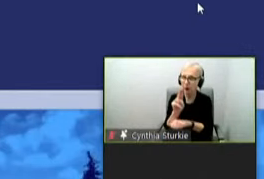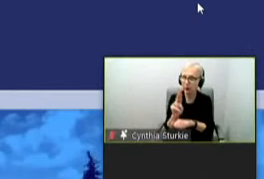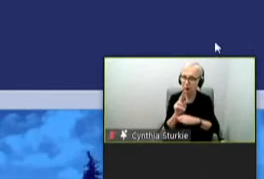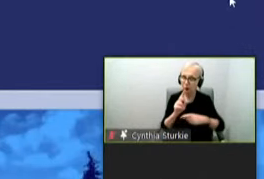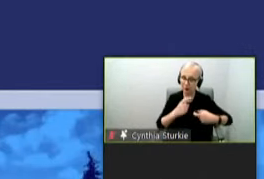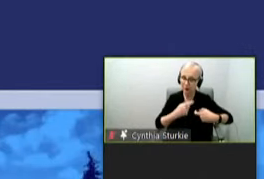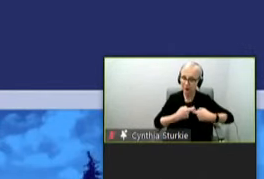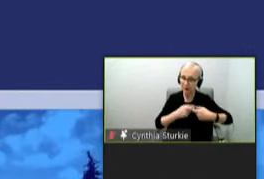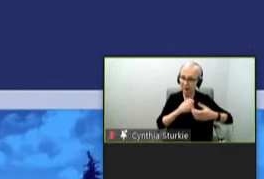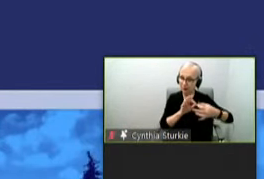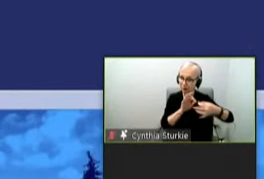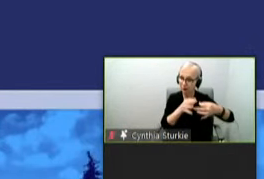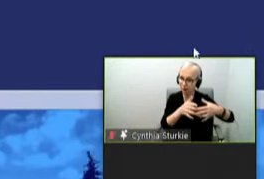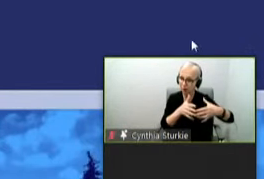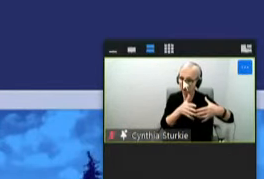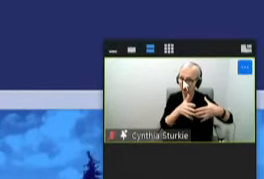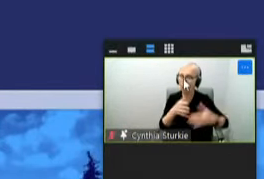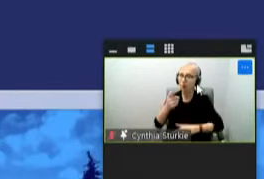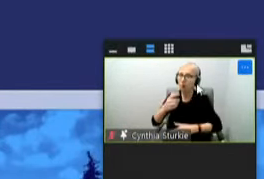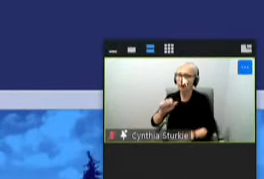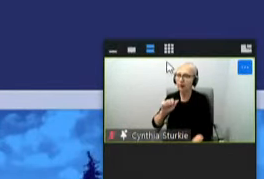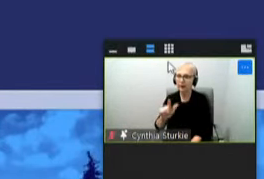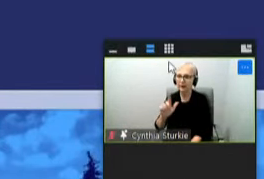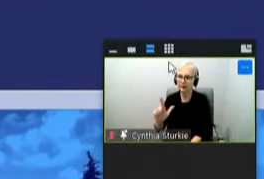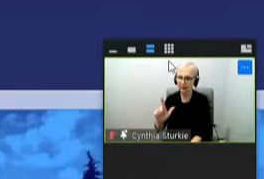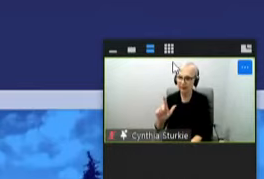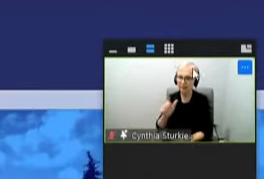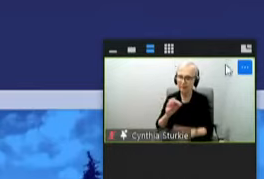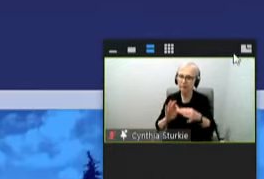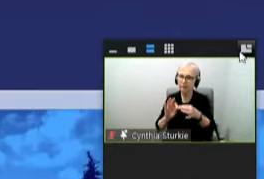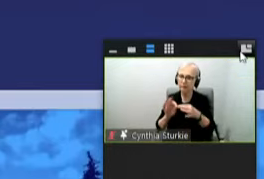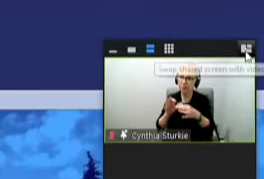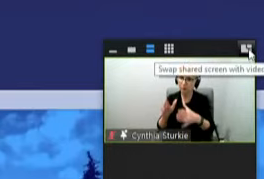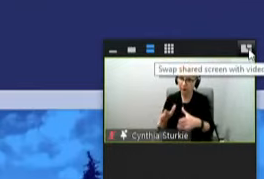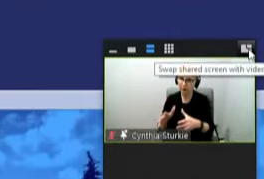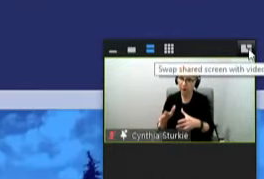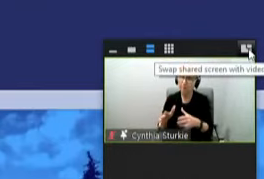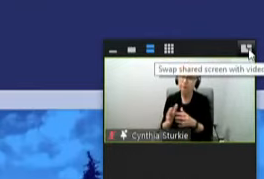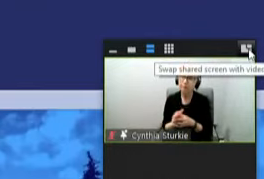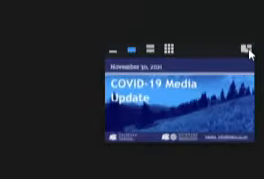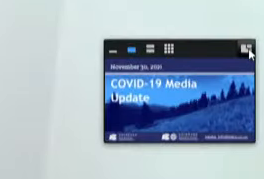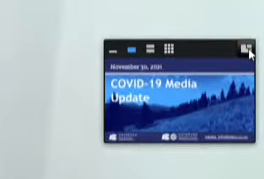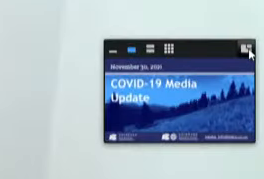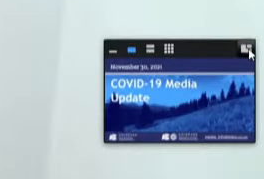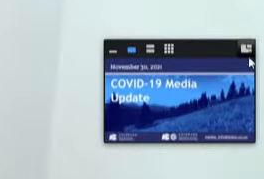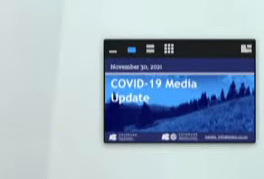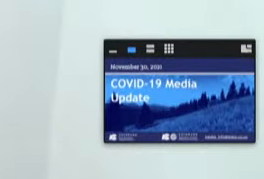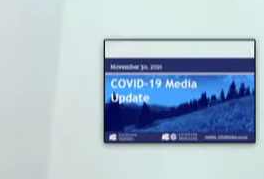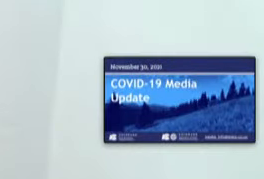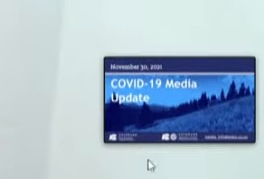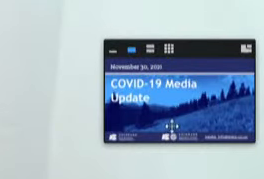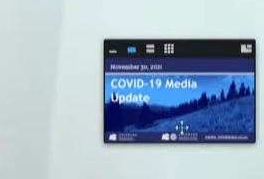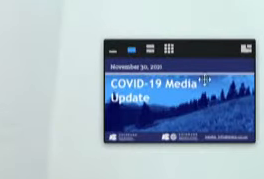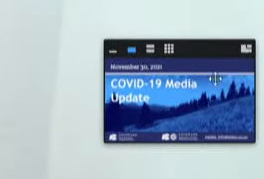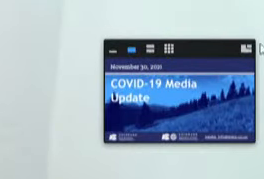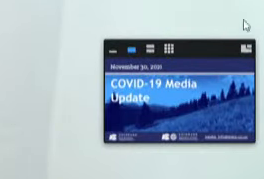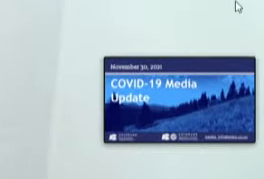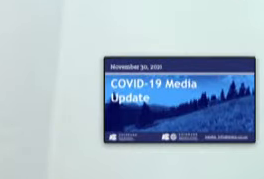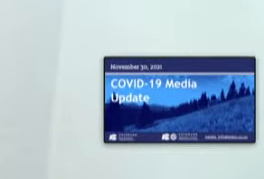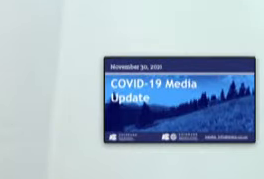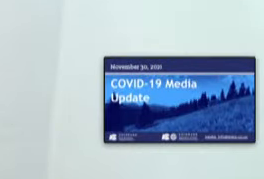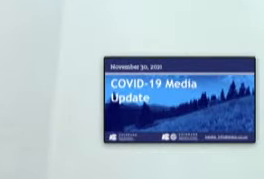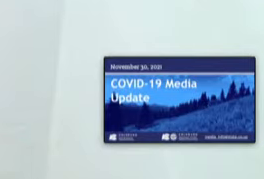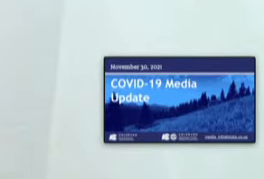translator and an American Sign Language translator on today's update. In the middle of the screen, you'll see a gray slider bar.